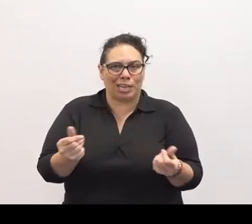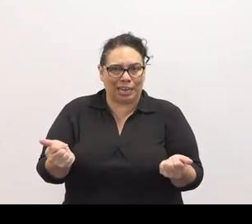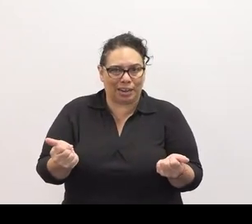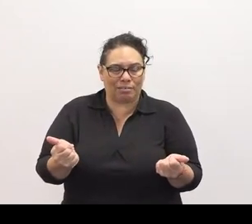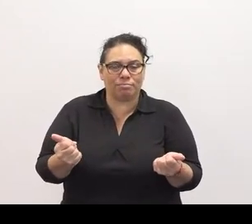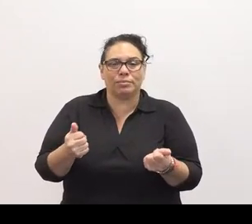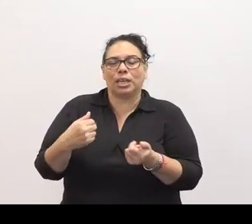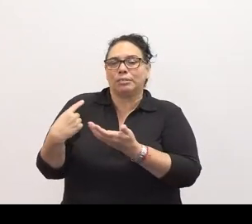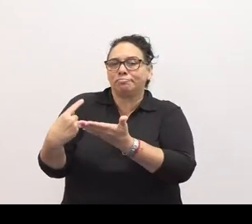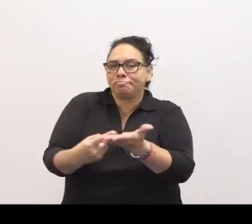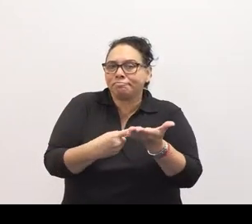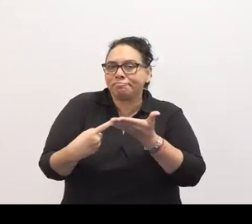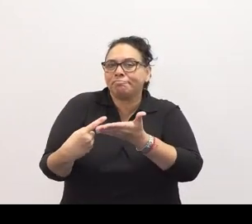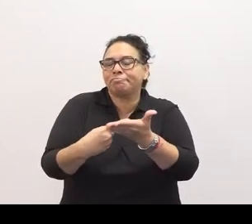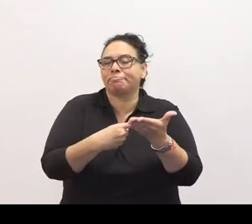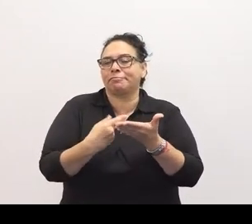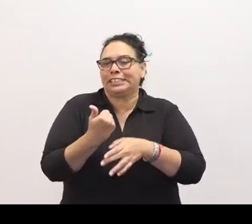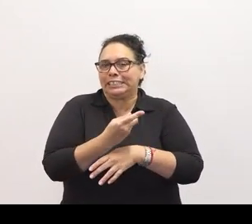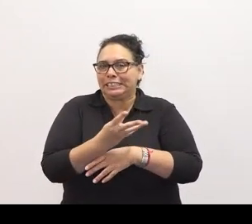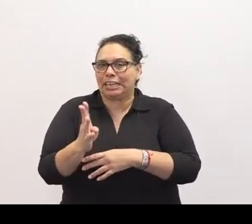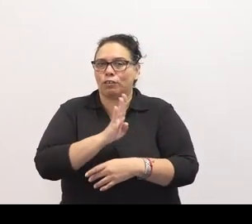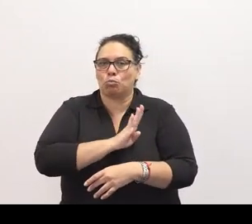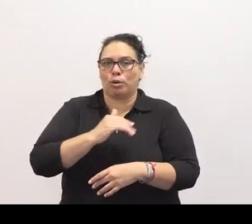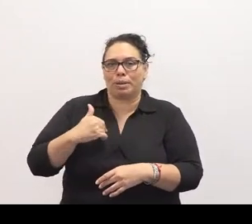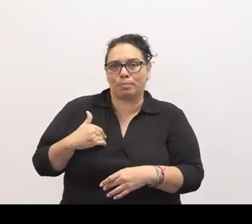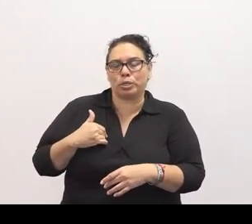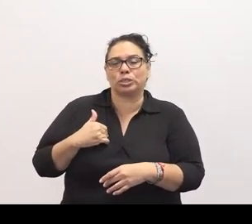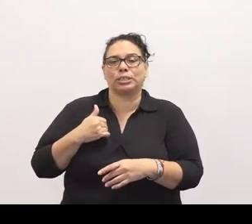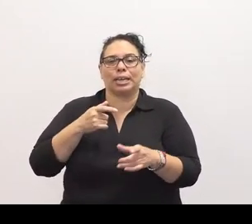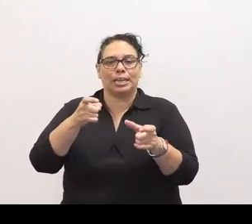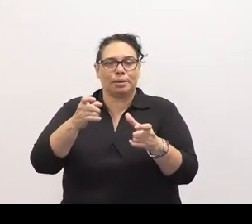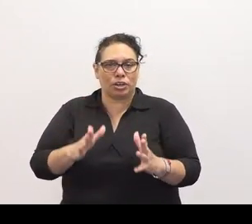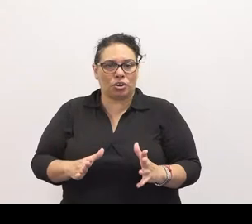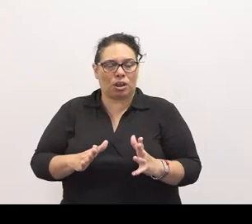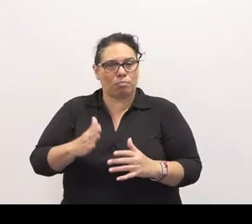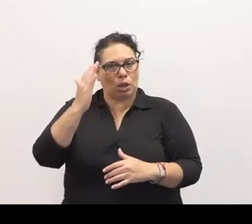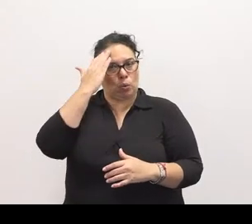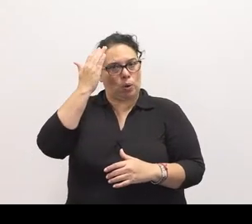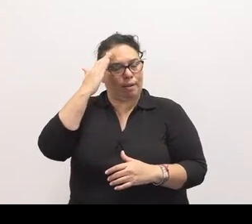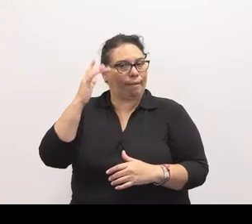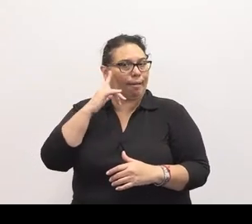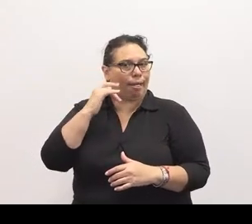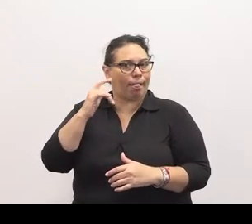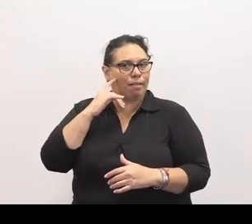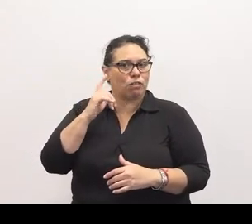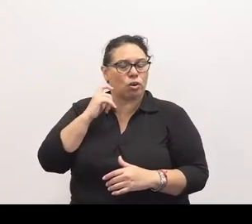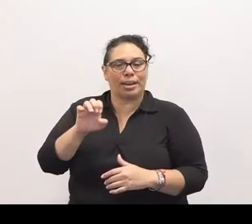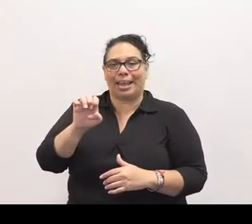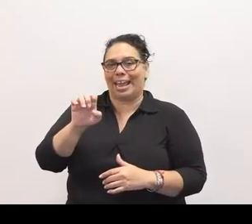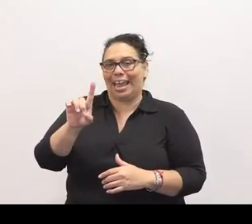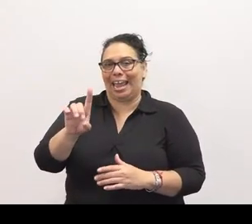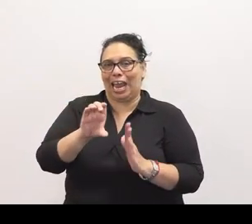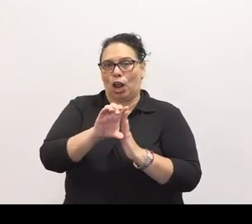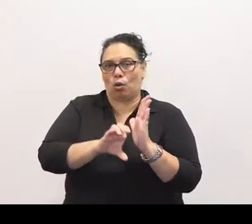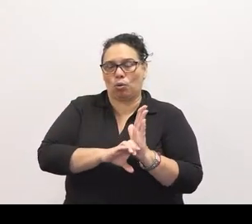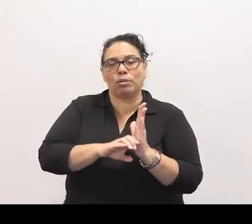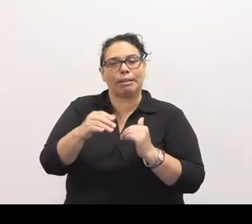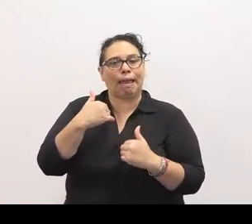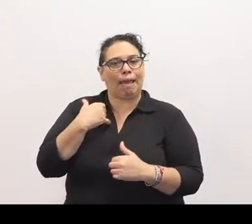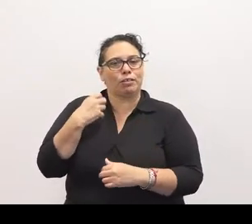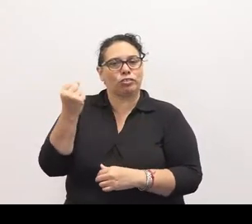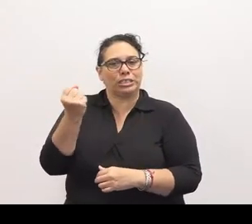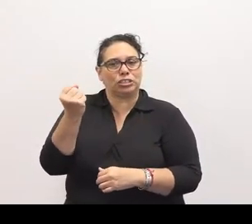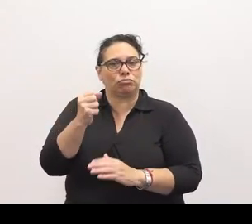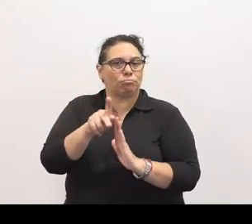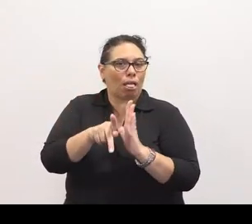board members and district administrators, I became aware of the fact that it's California Ed Code for a district to have a retention policy in place.